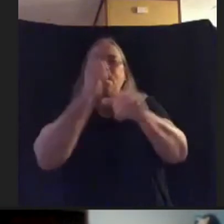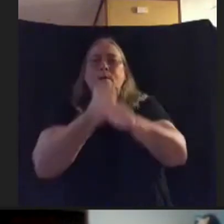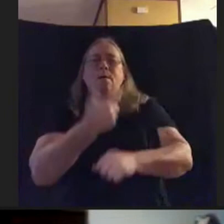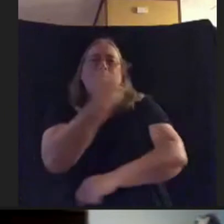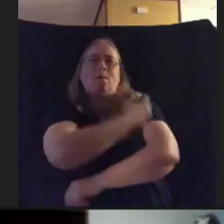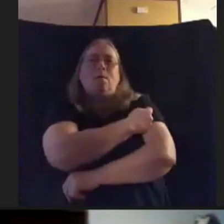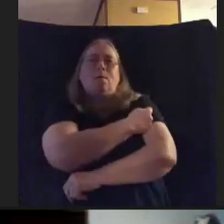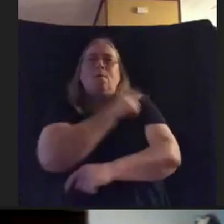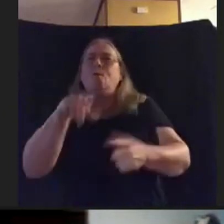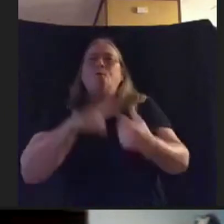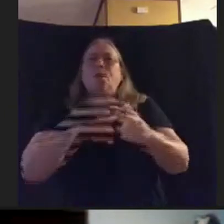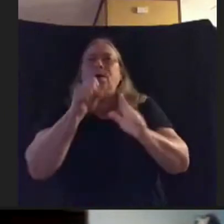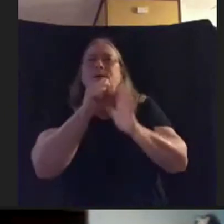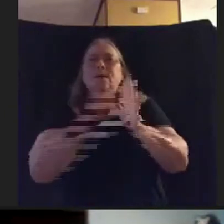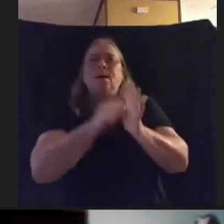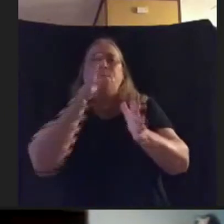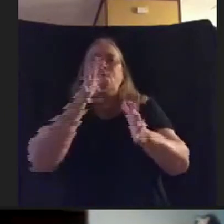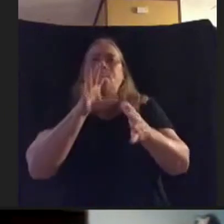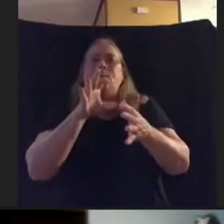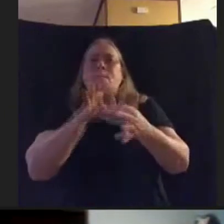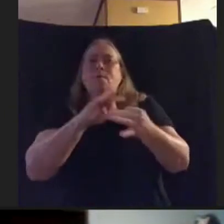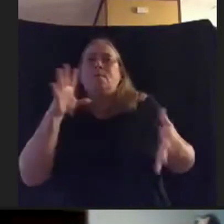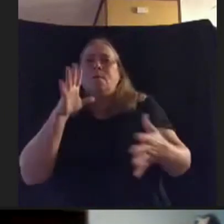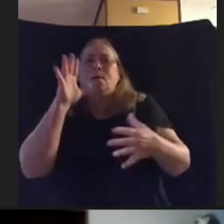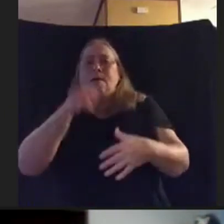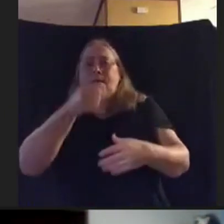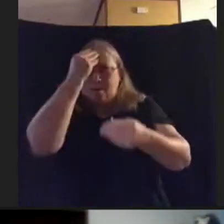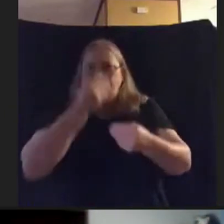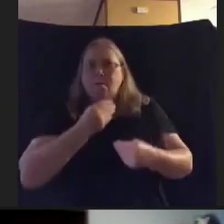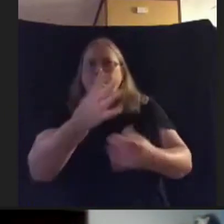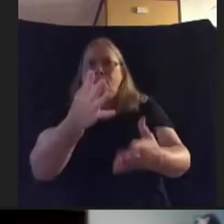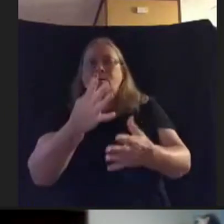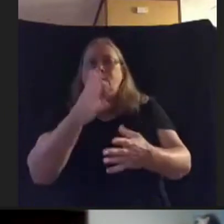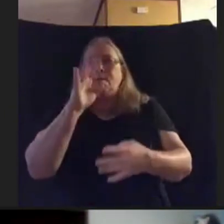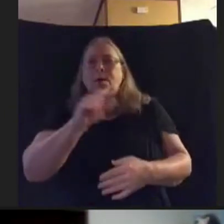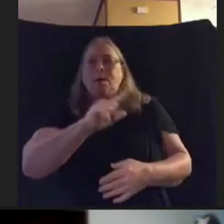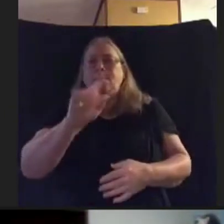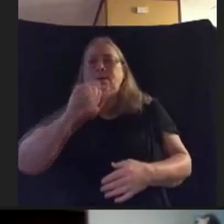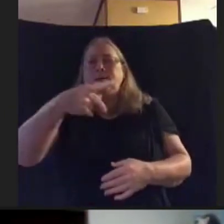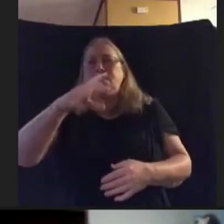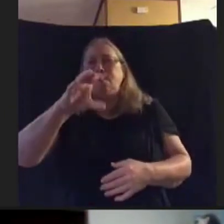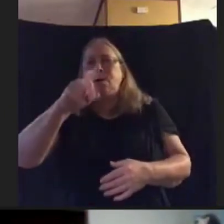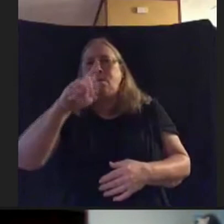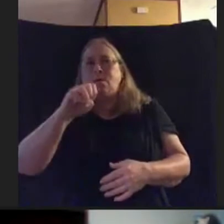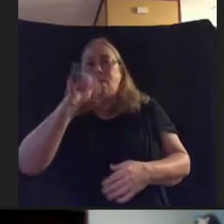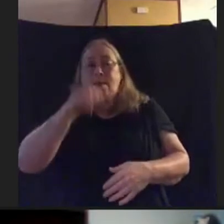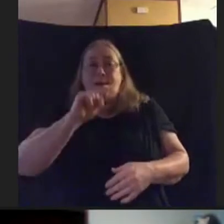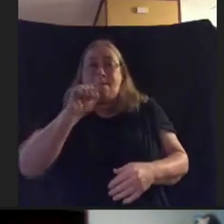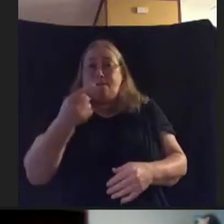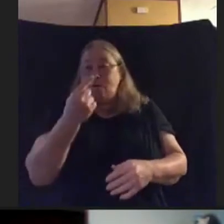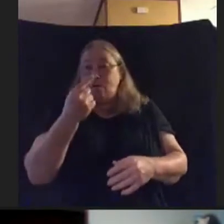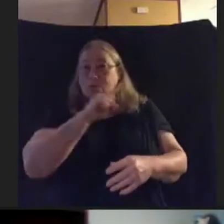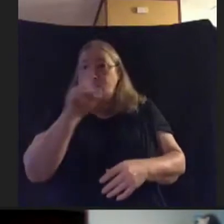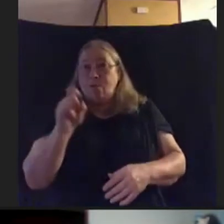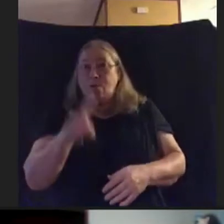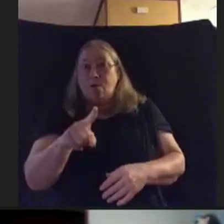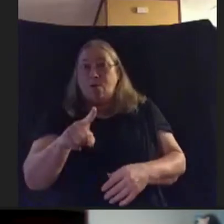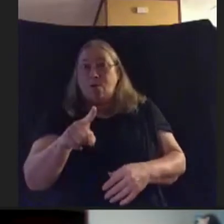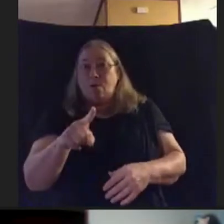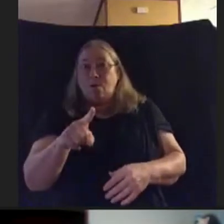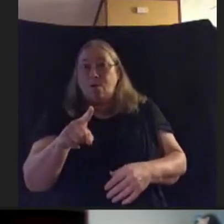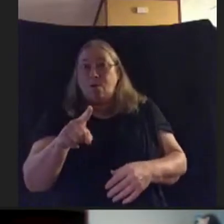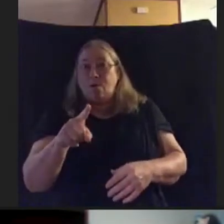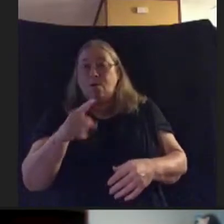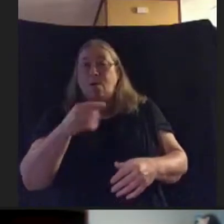state going to release vaccination data by zip code? Okay, the first question, we did take off providers. We did have a list of providers